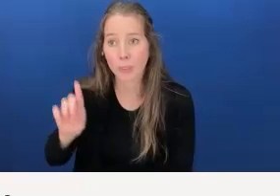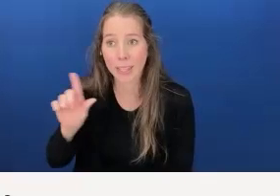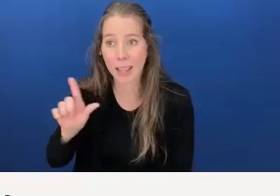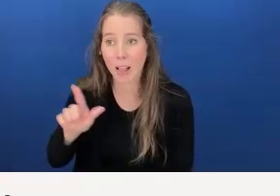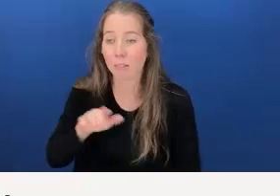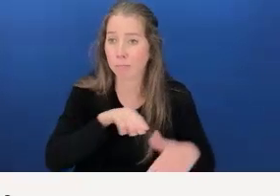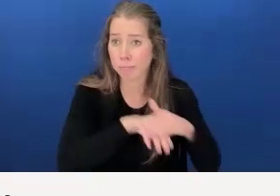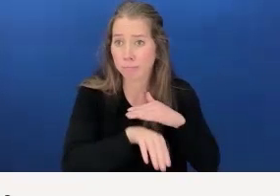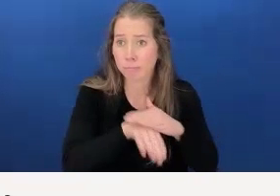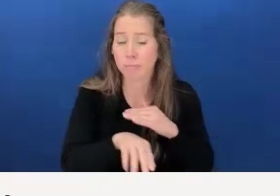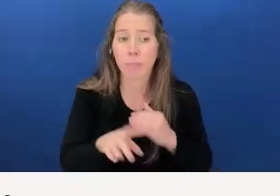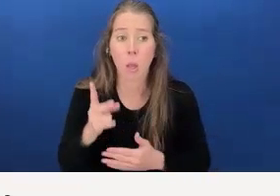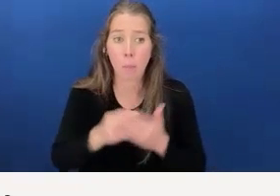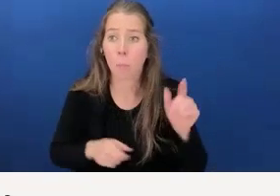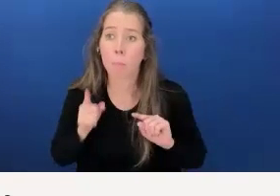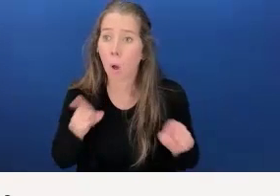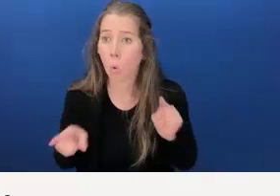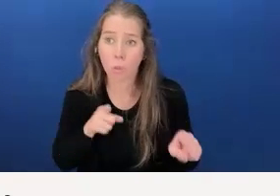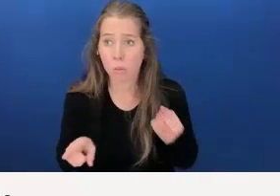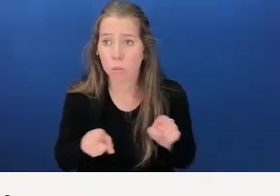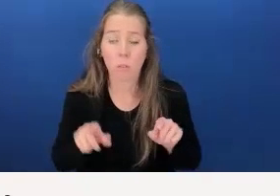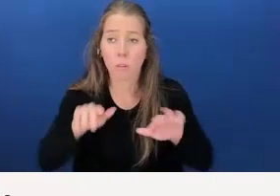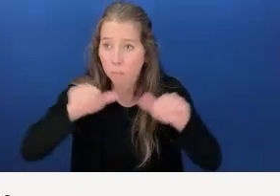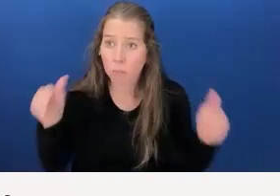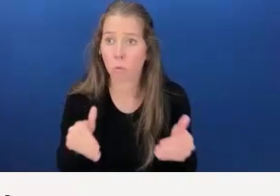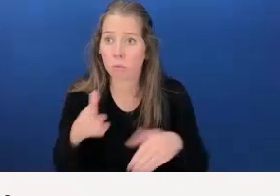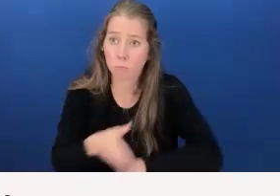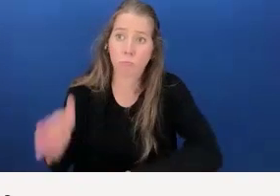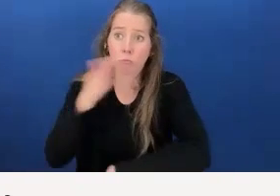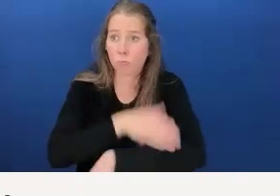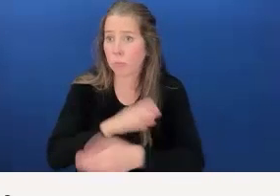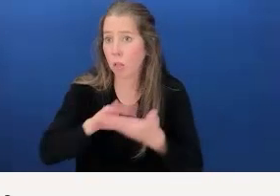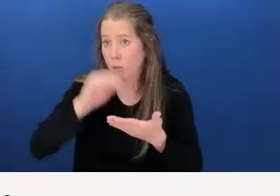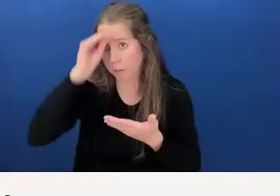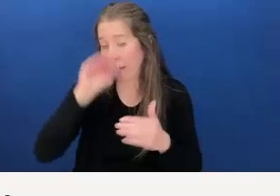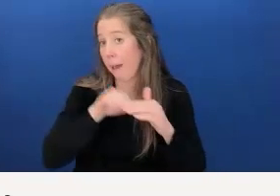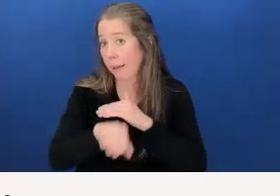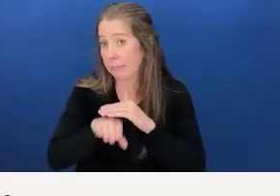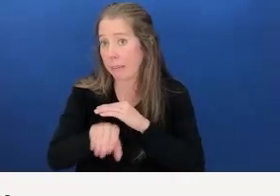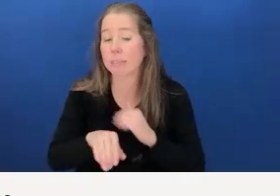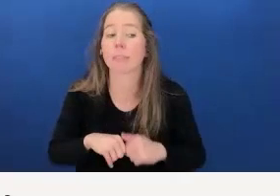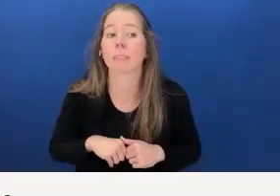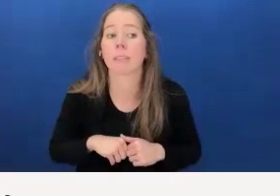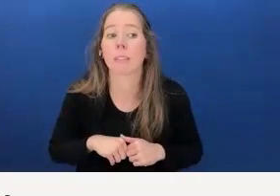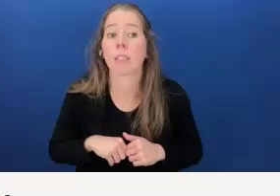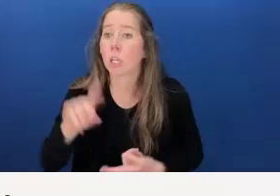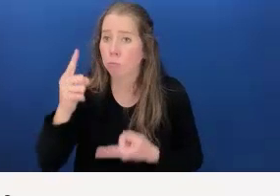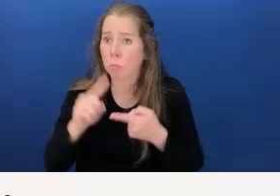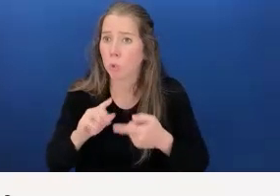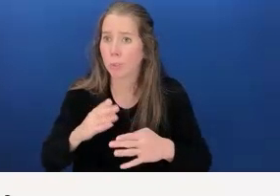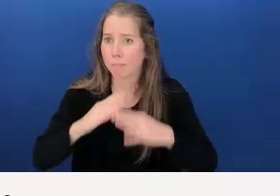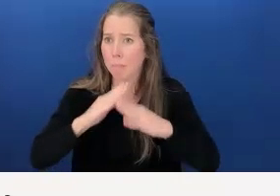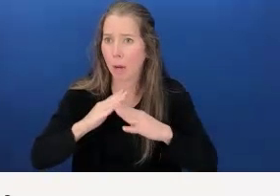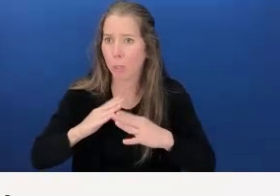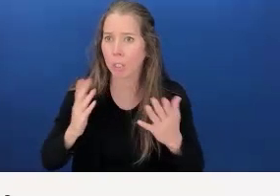accessibility, they both are focused on increasing learning access and to reduce barriers